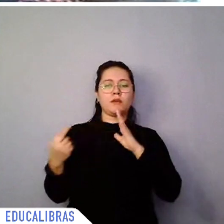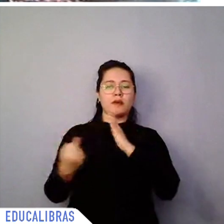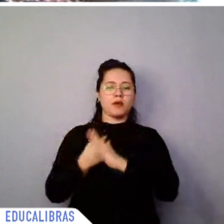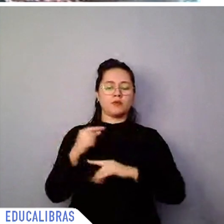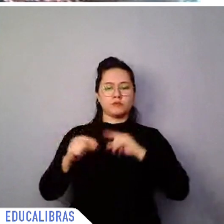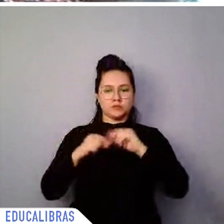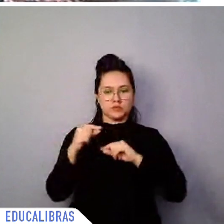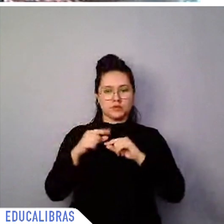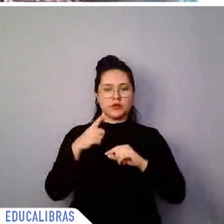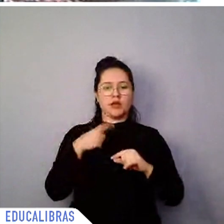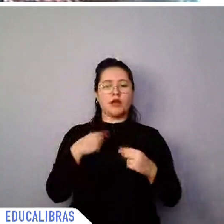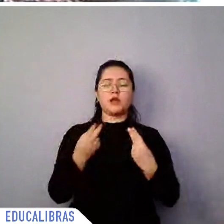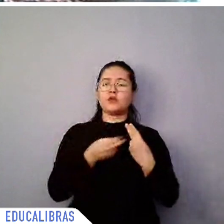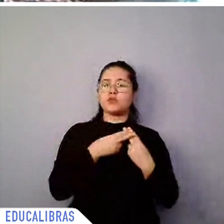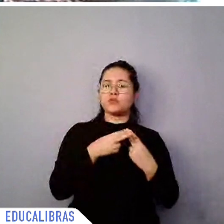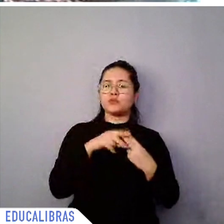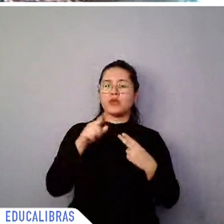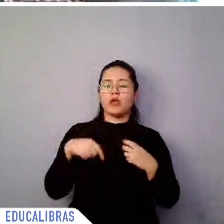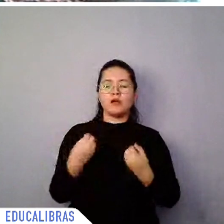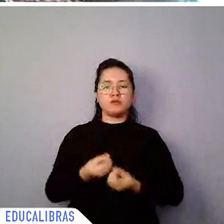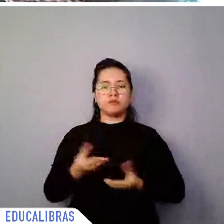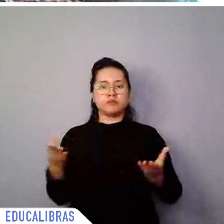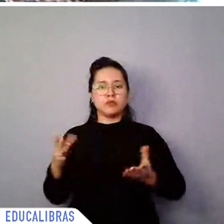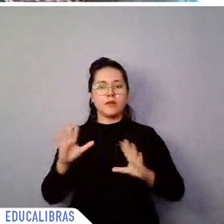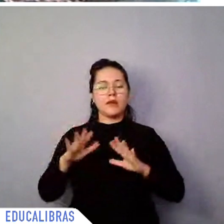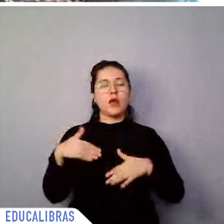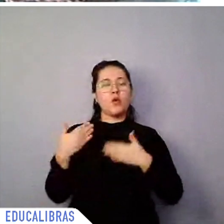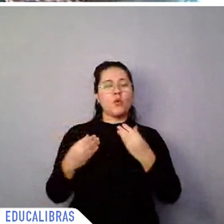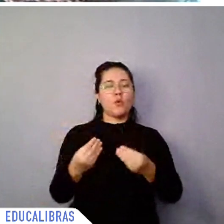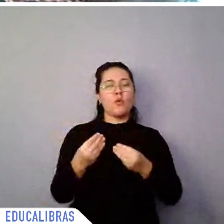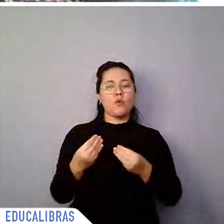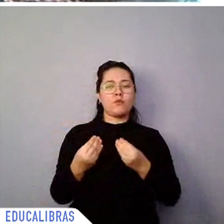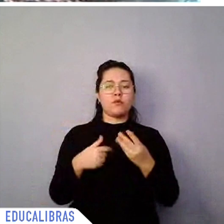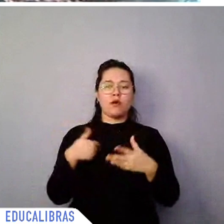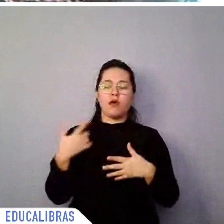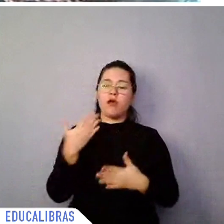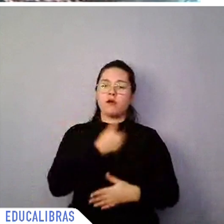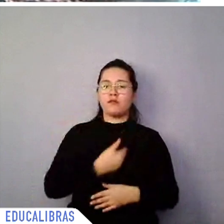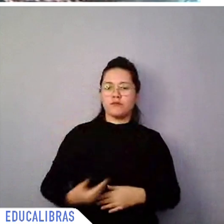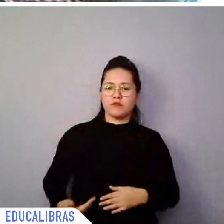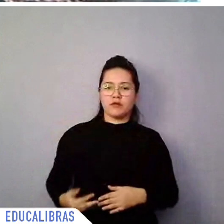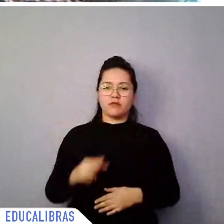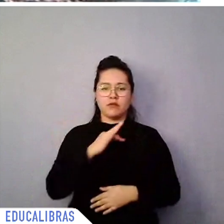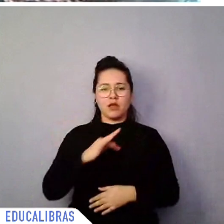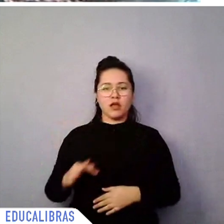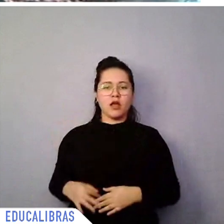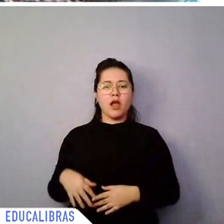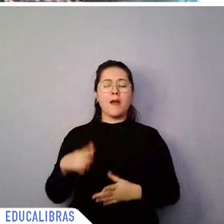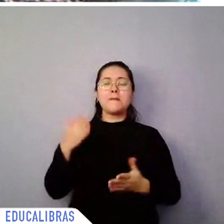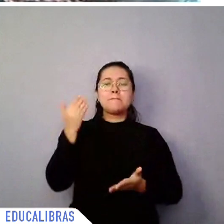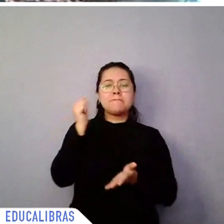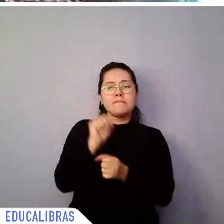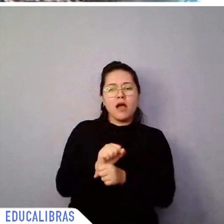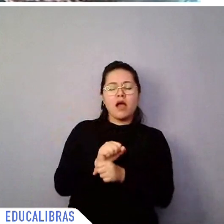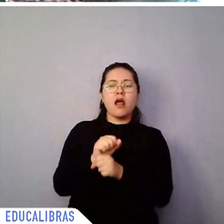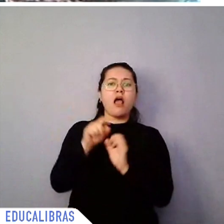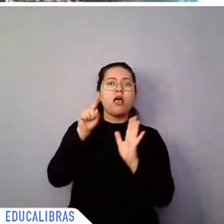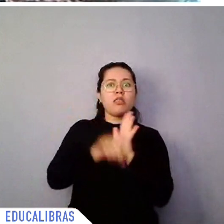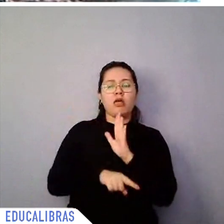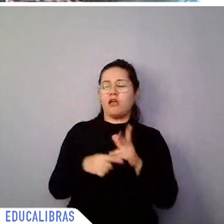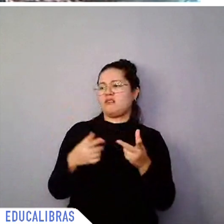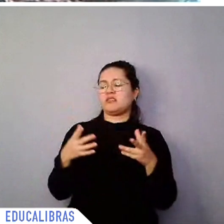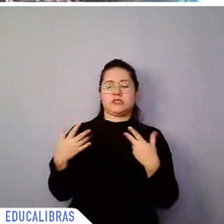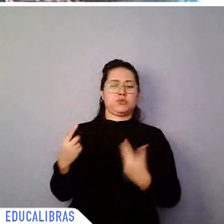use of the structure by SUS, how can we make the